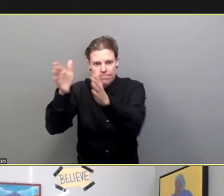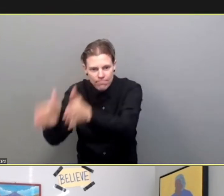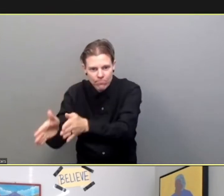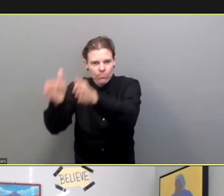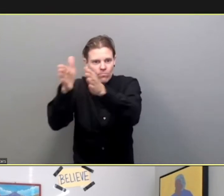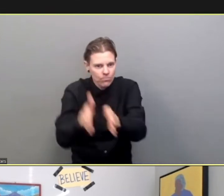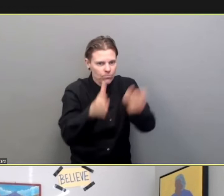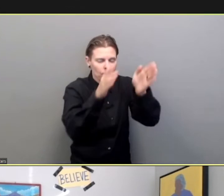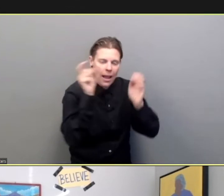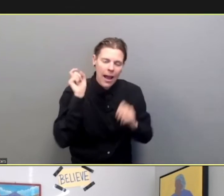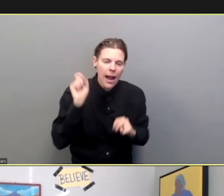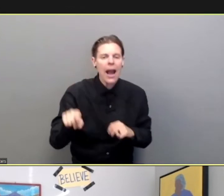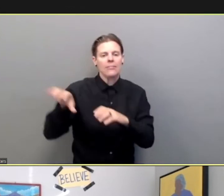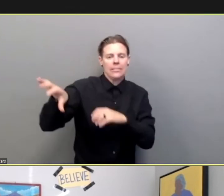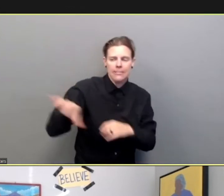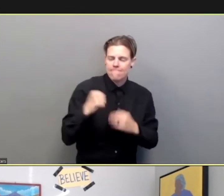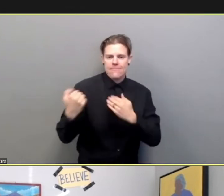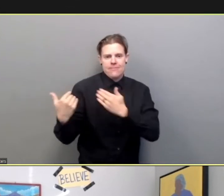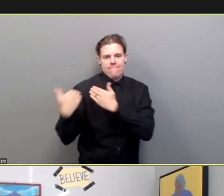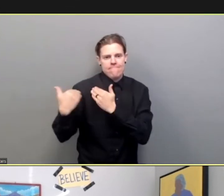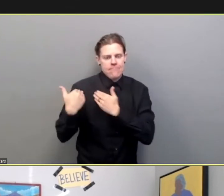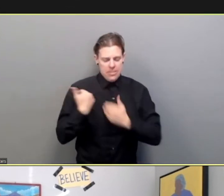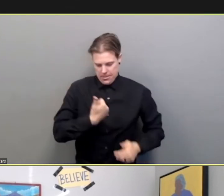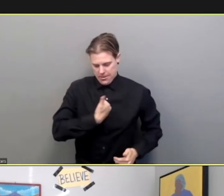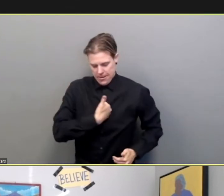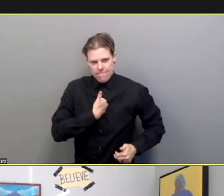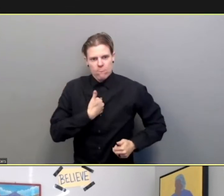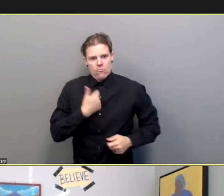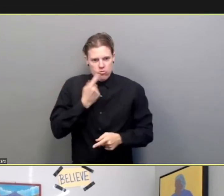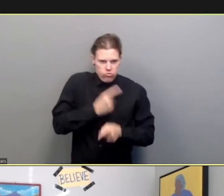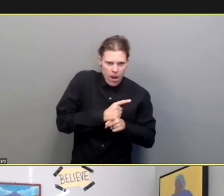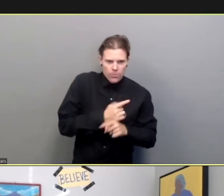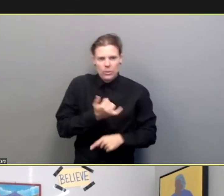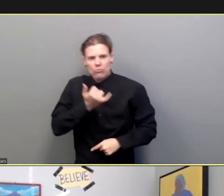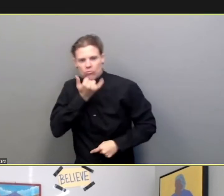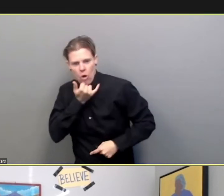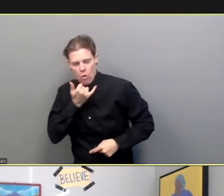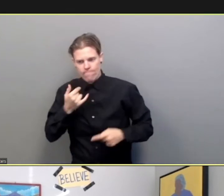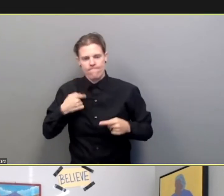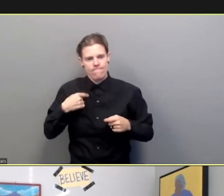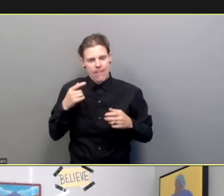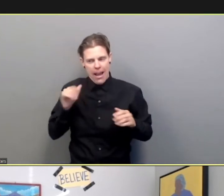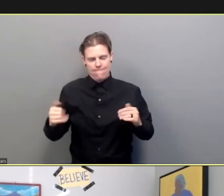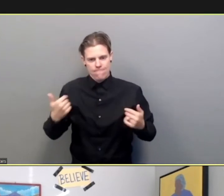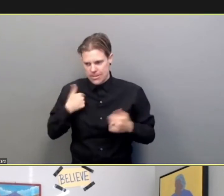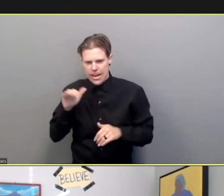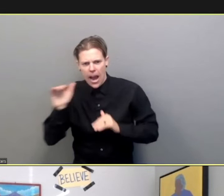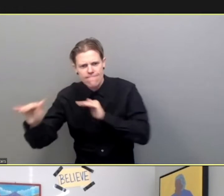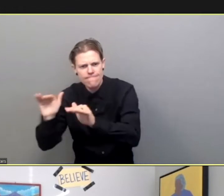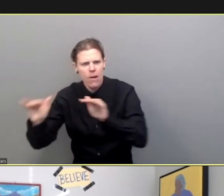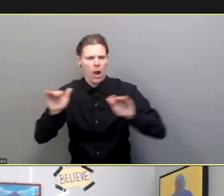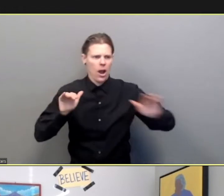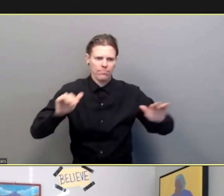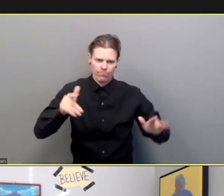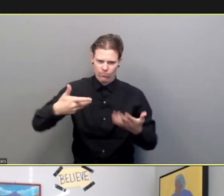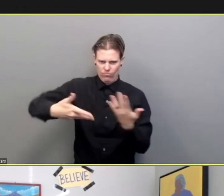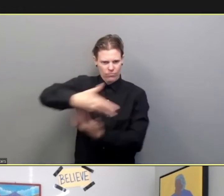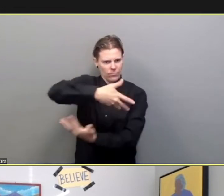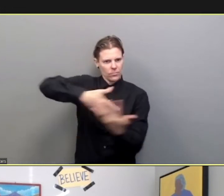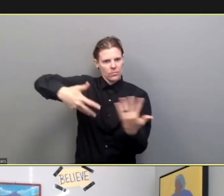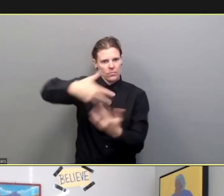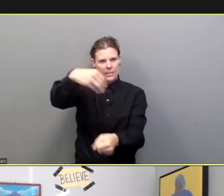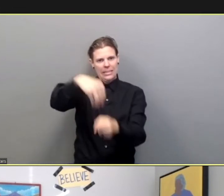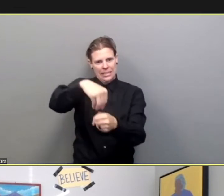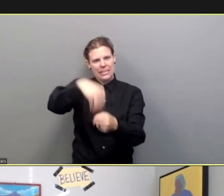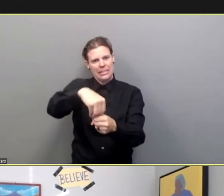can't be everywhere at every time. We try to respond to complaints, and we'll continue to do that. And I